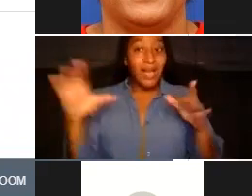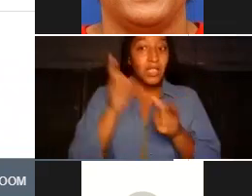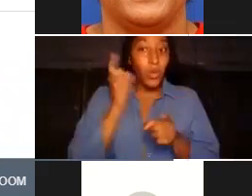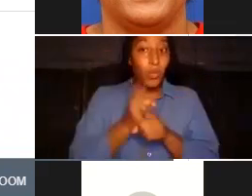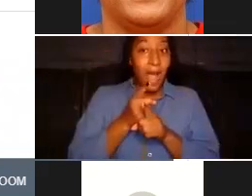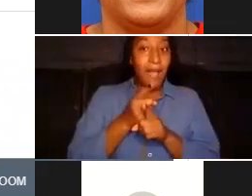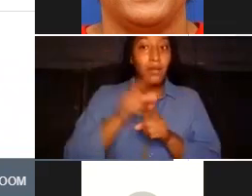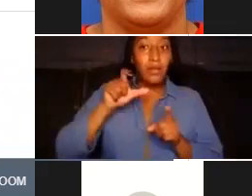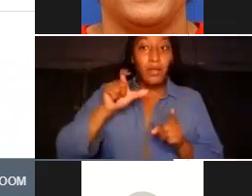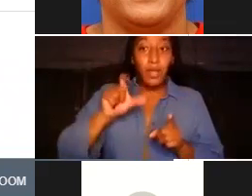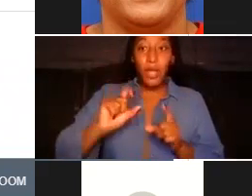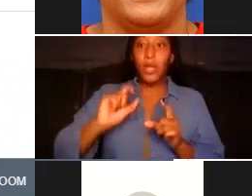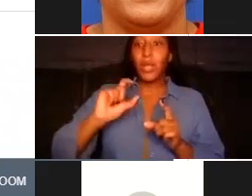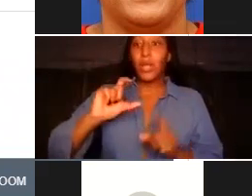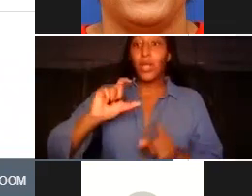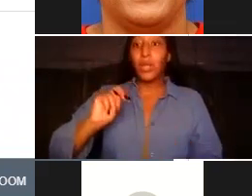Or tuning a piano.